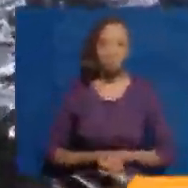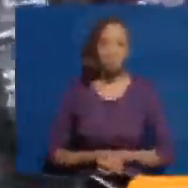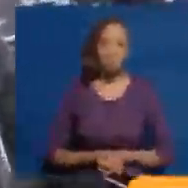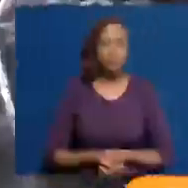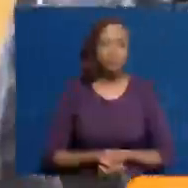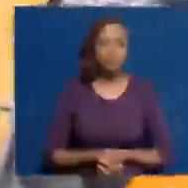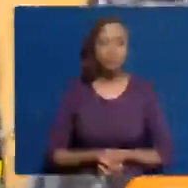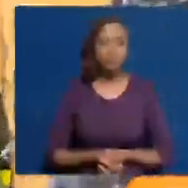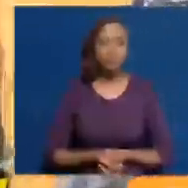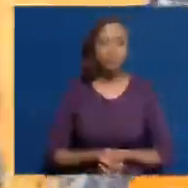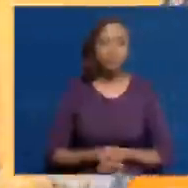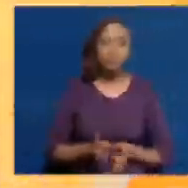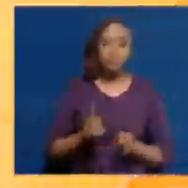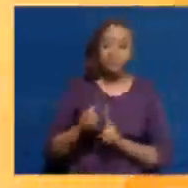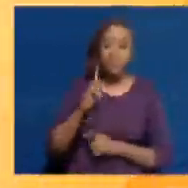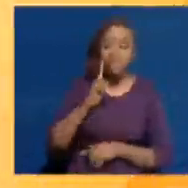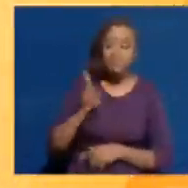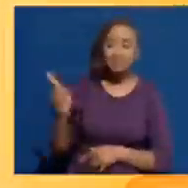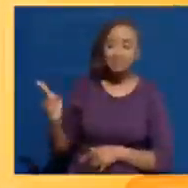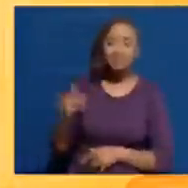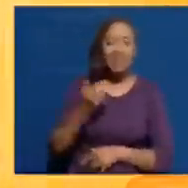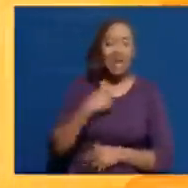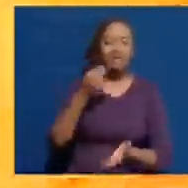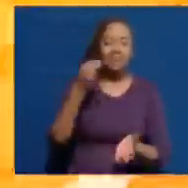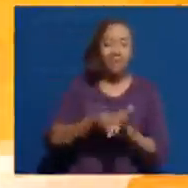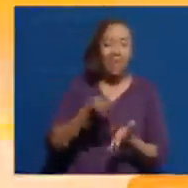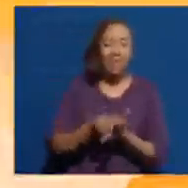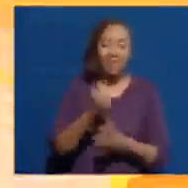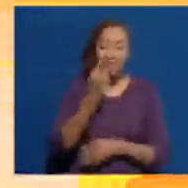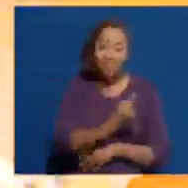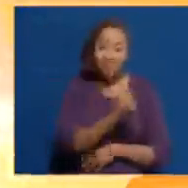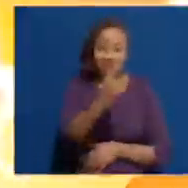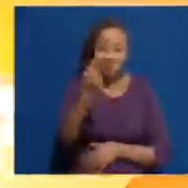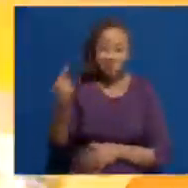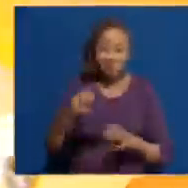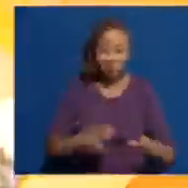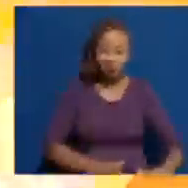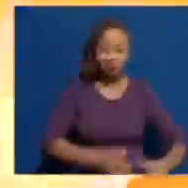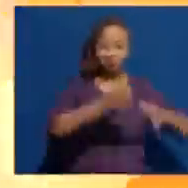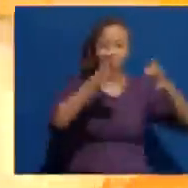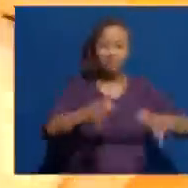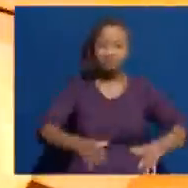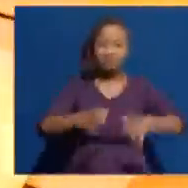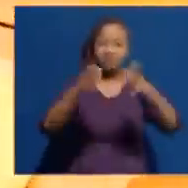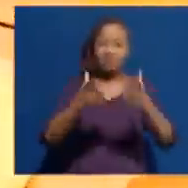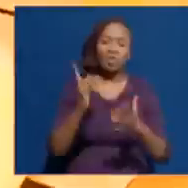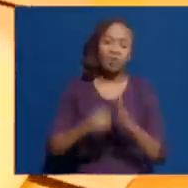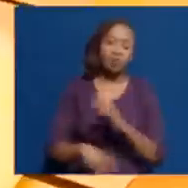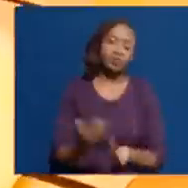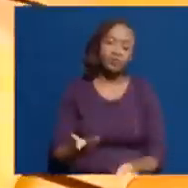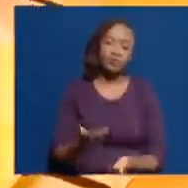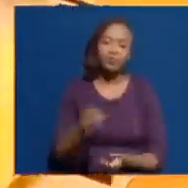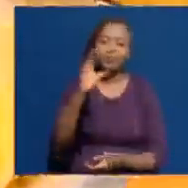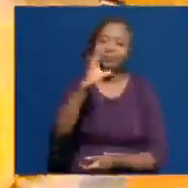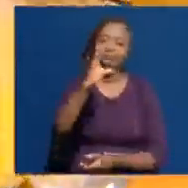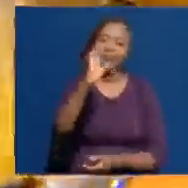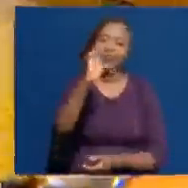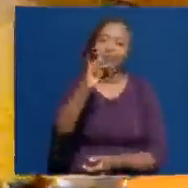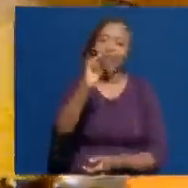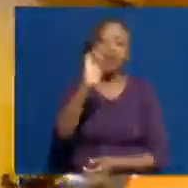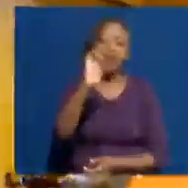The pellets, said to have contained money, each had 2 bags of cement sealed inside. 8 suspects, believed to be workers